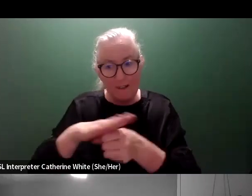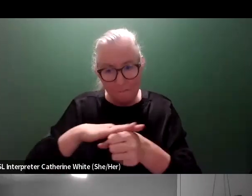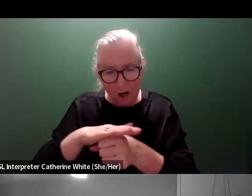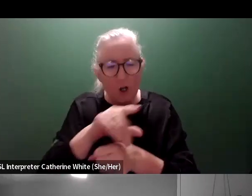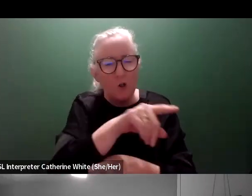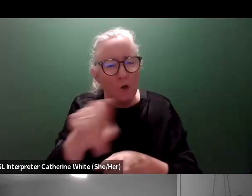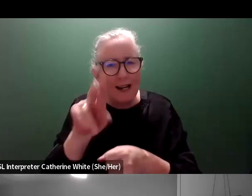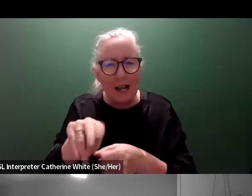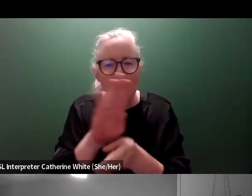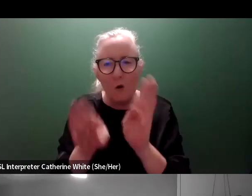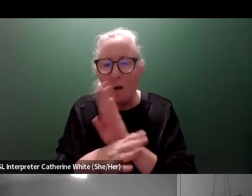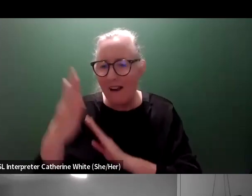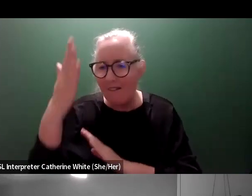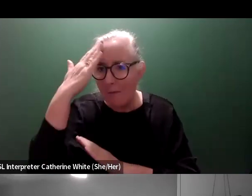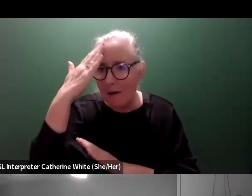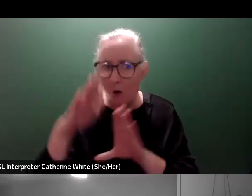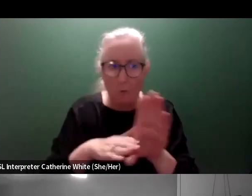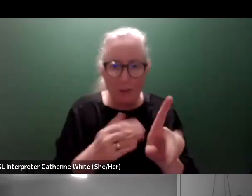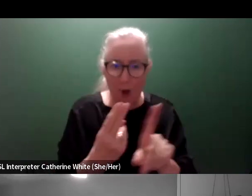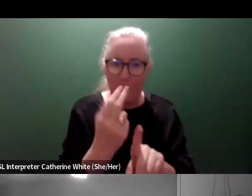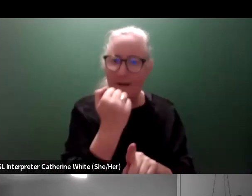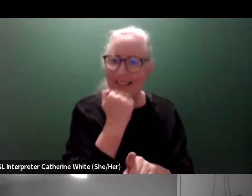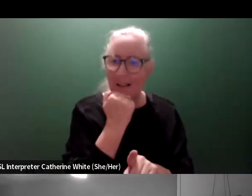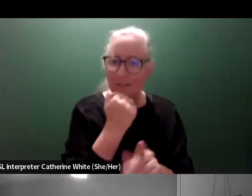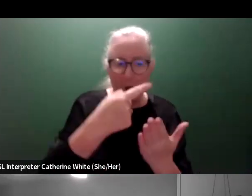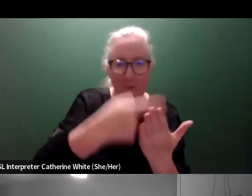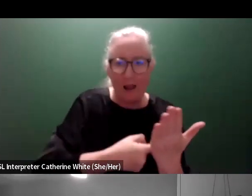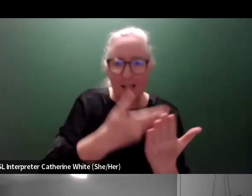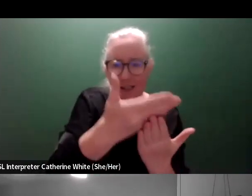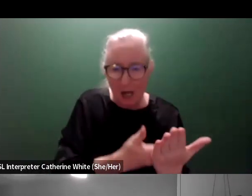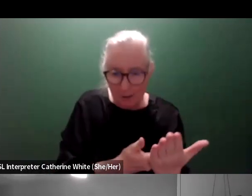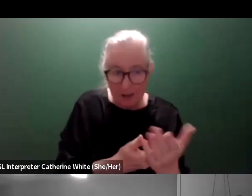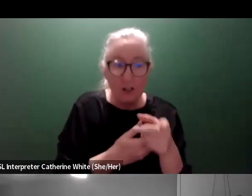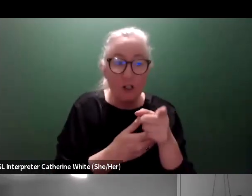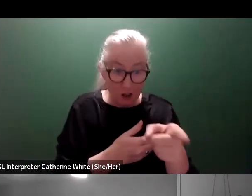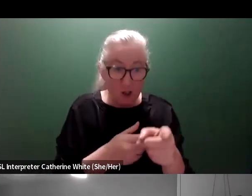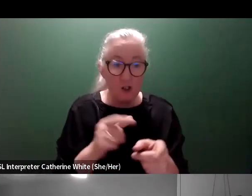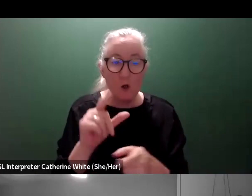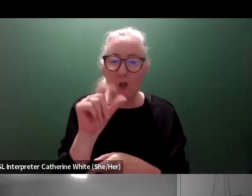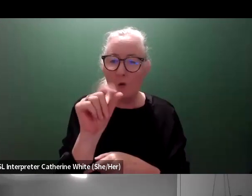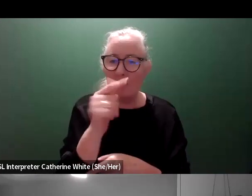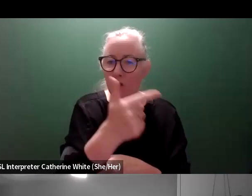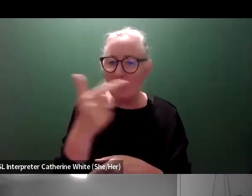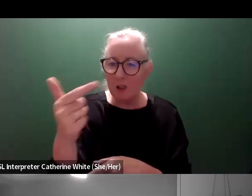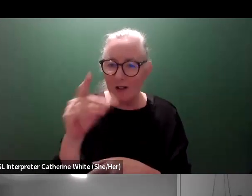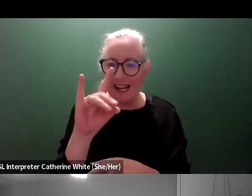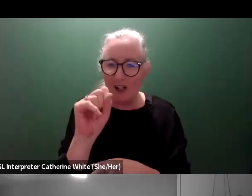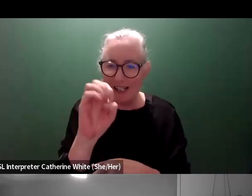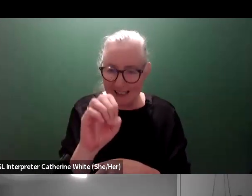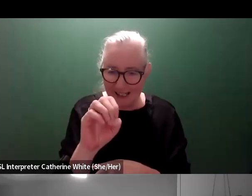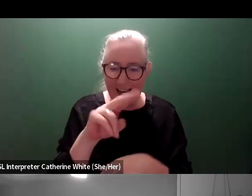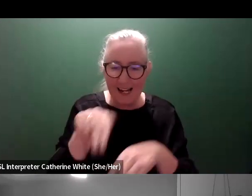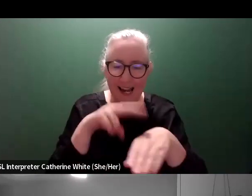familiarise yourself with the updated policy document, which still has the year 2022. It's the HSE